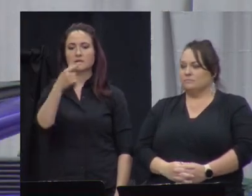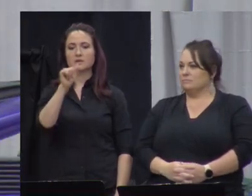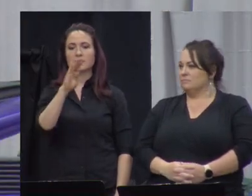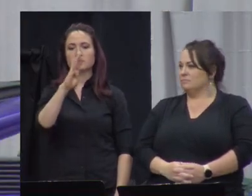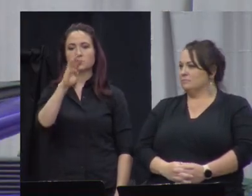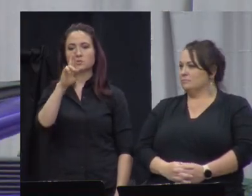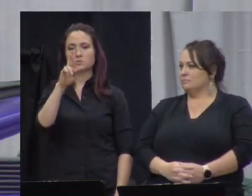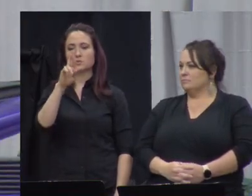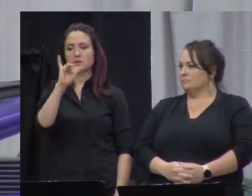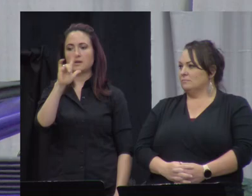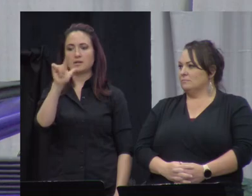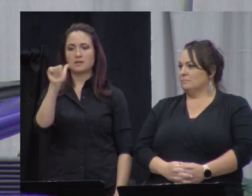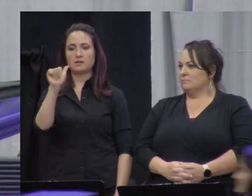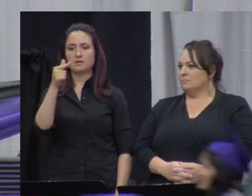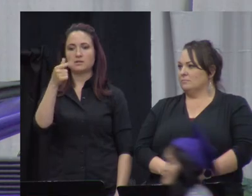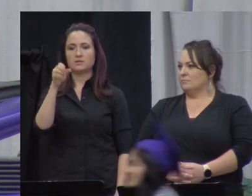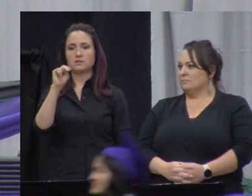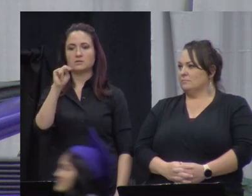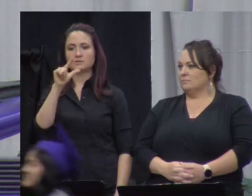Gabriella Gonzalez.